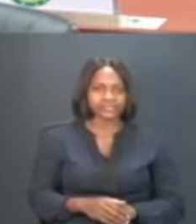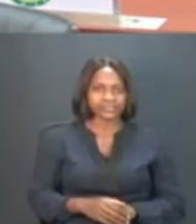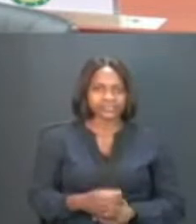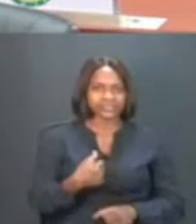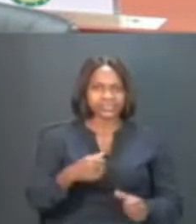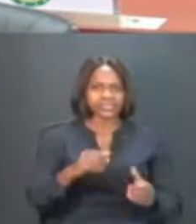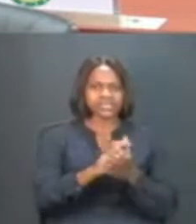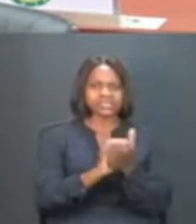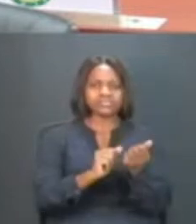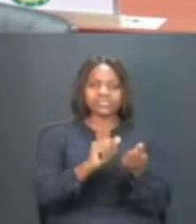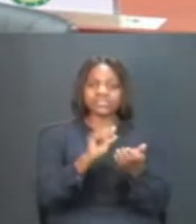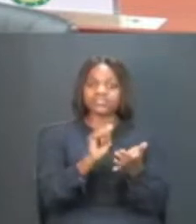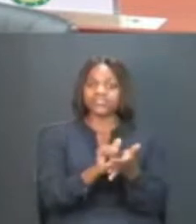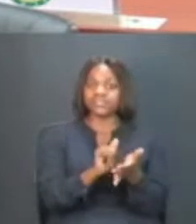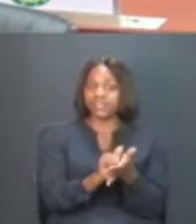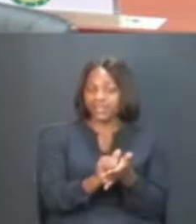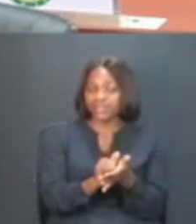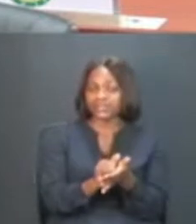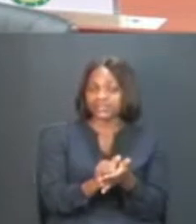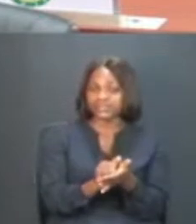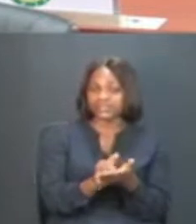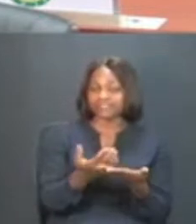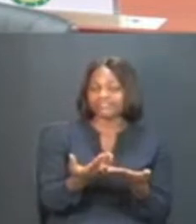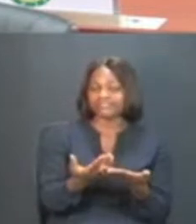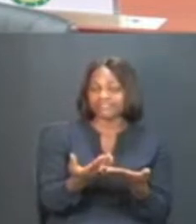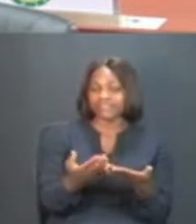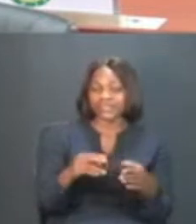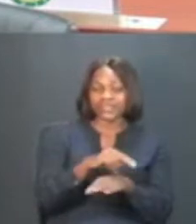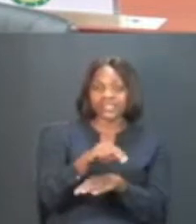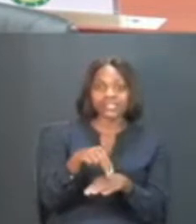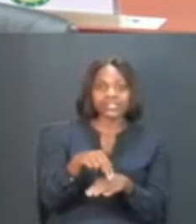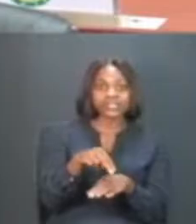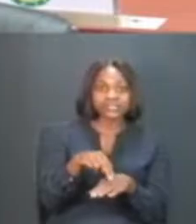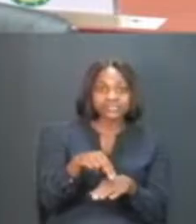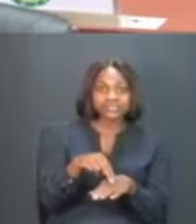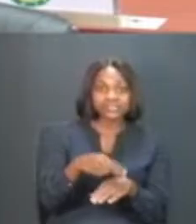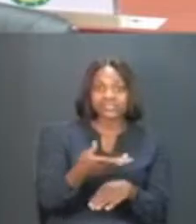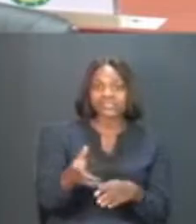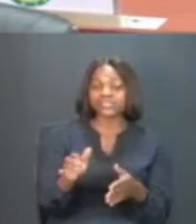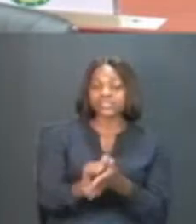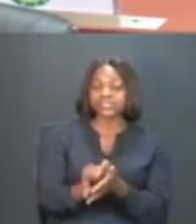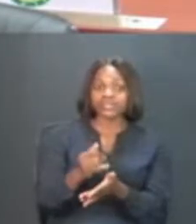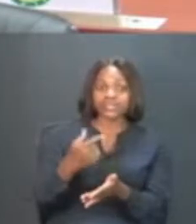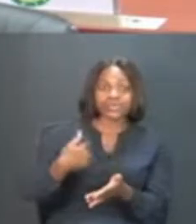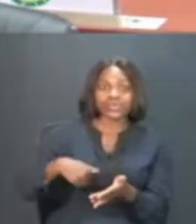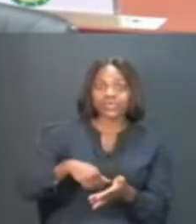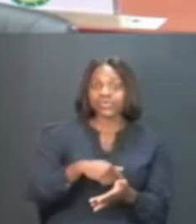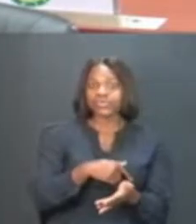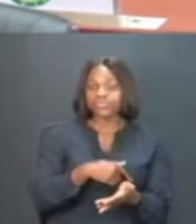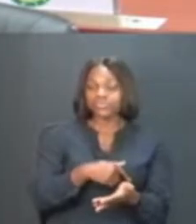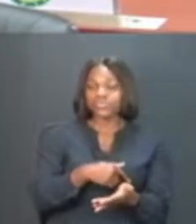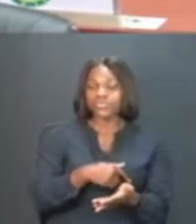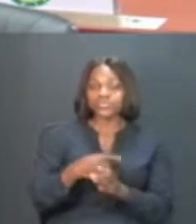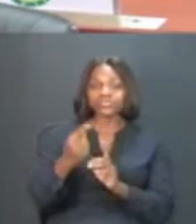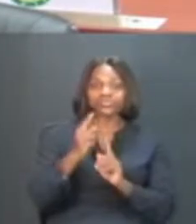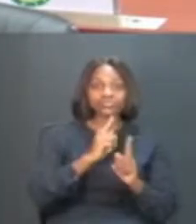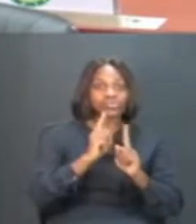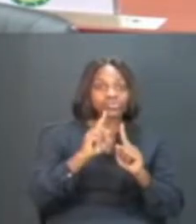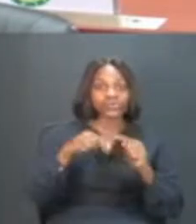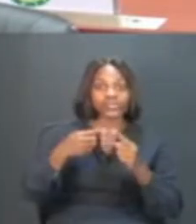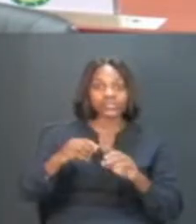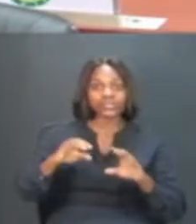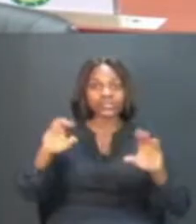national anthem that we on this side had when we were going round